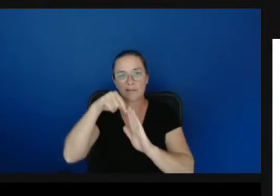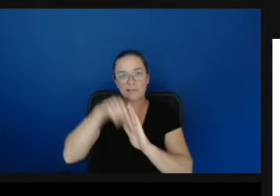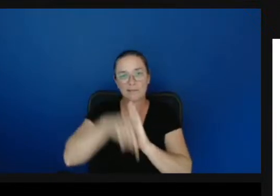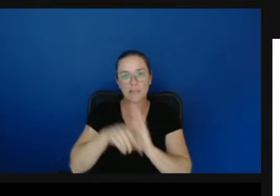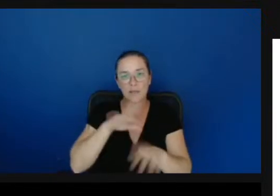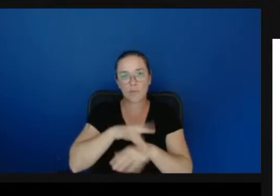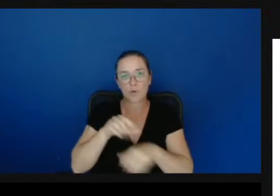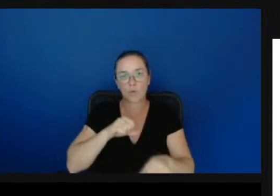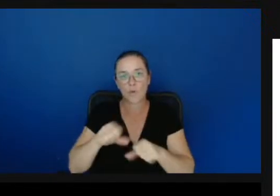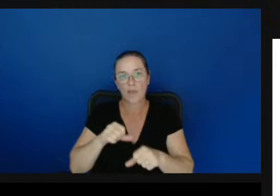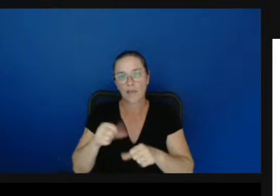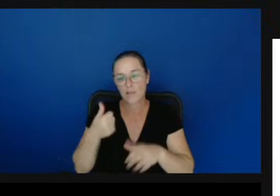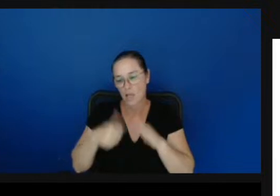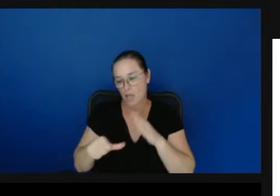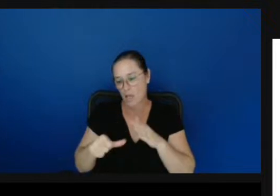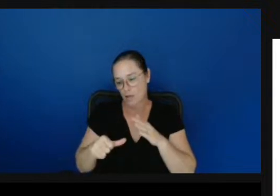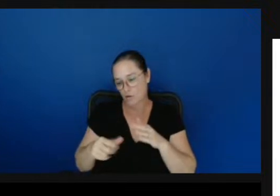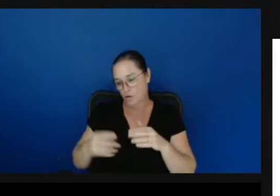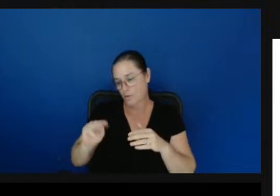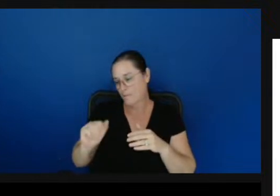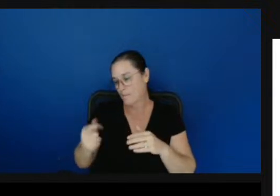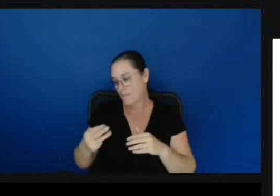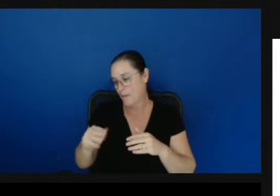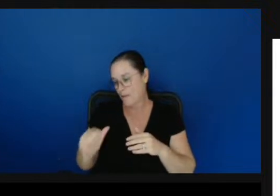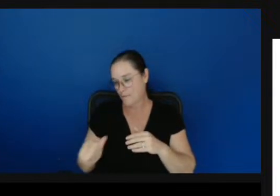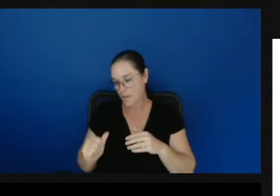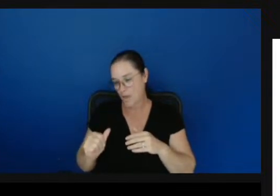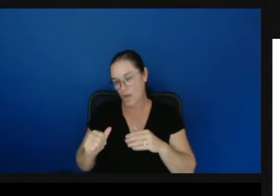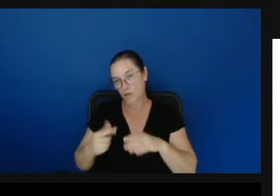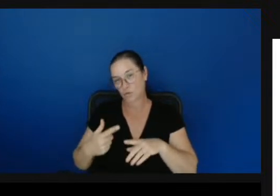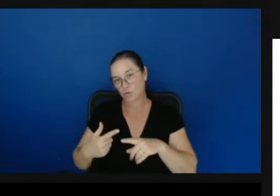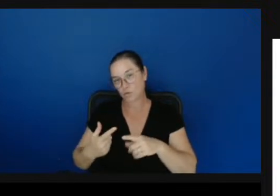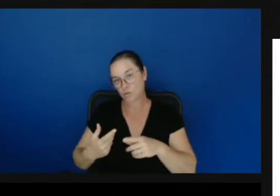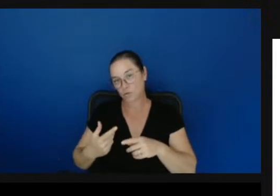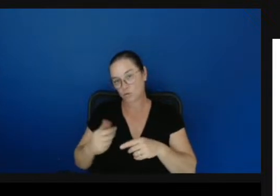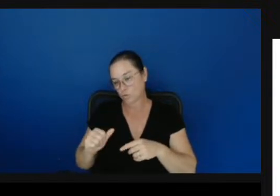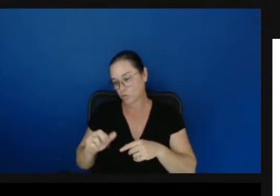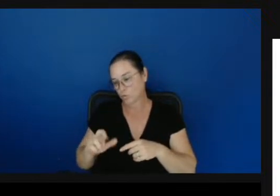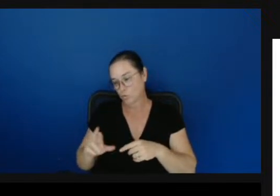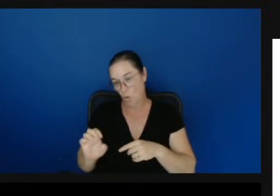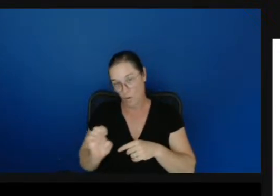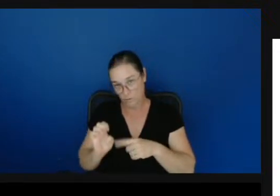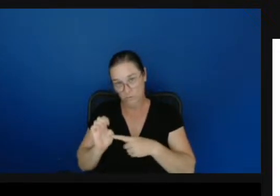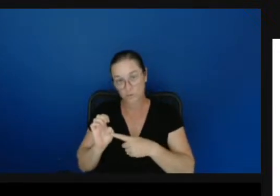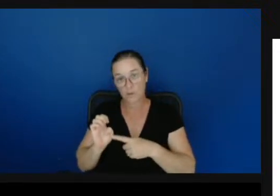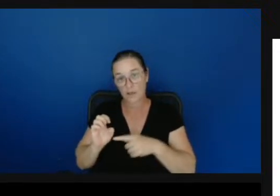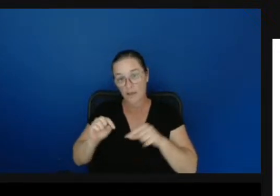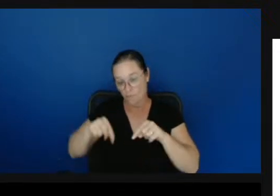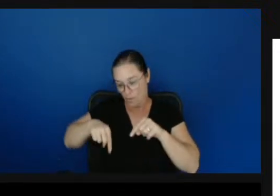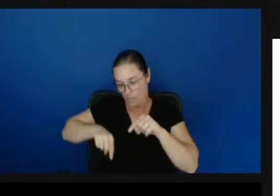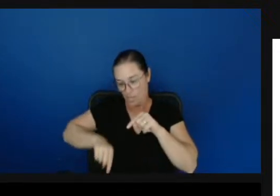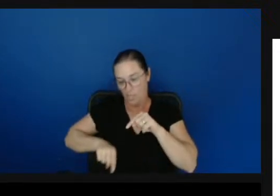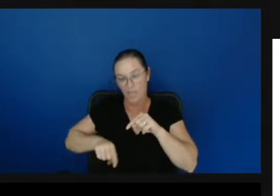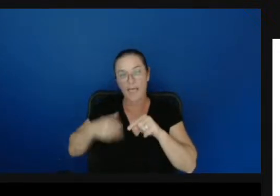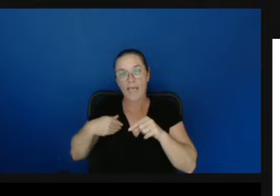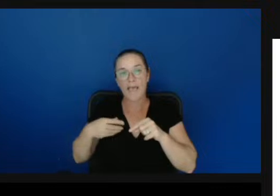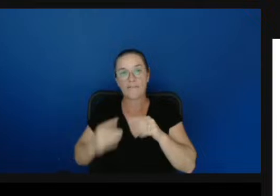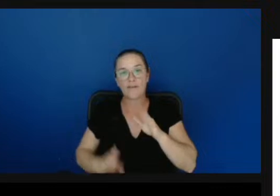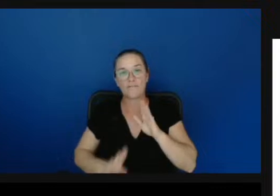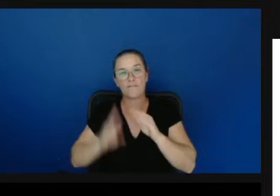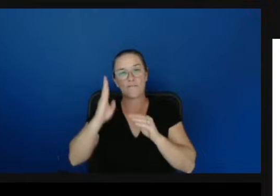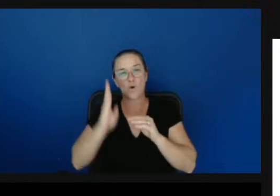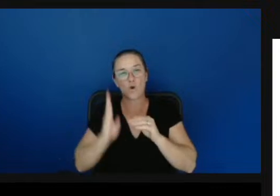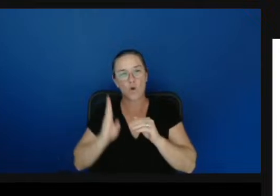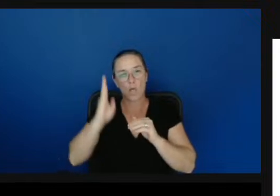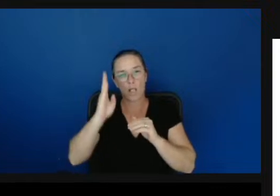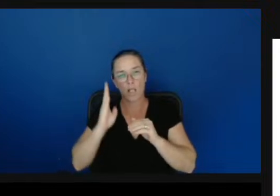magma source, the near vertical source of Kilauea. Kilauea is thought to have various sources, one from the side of Pahala, but also vertical sources beneath the summit right